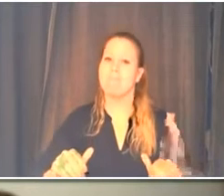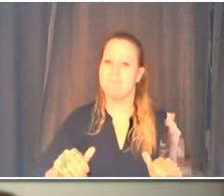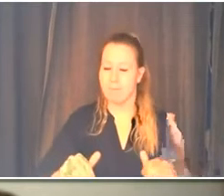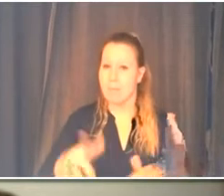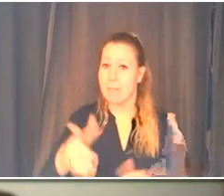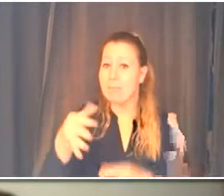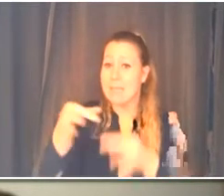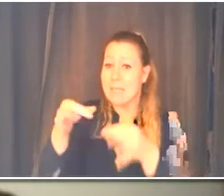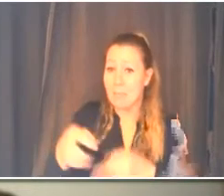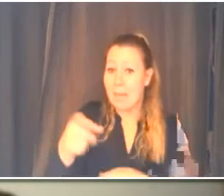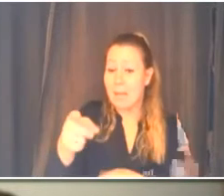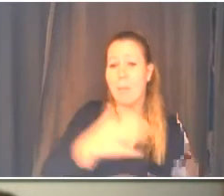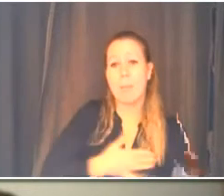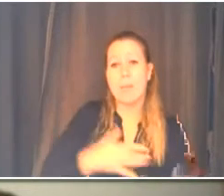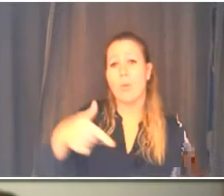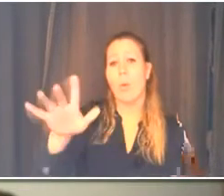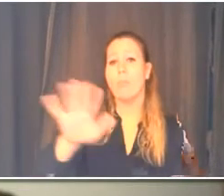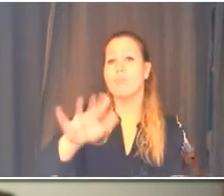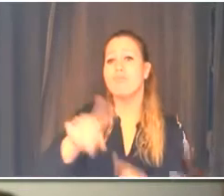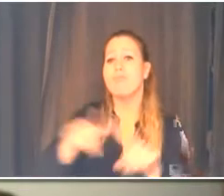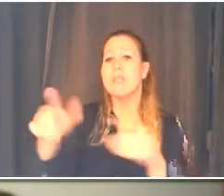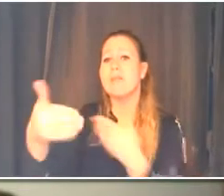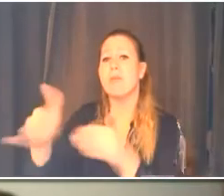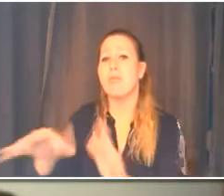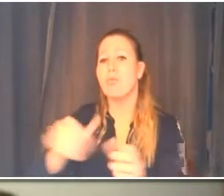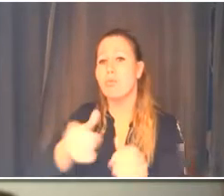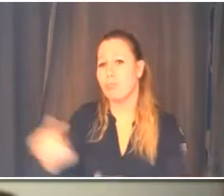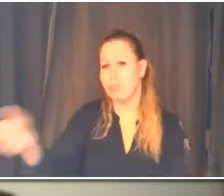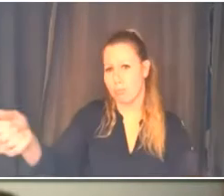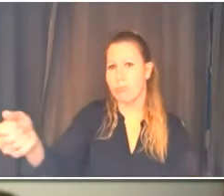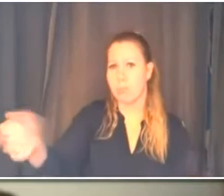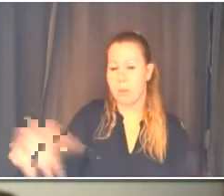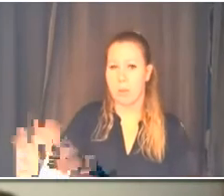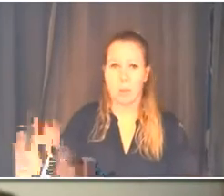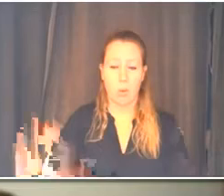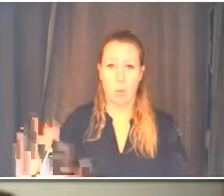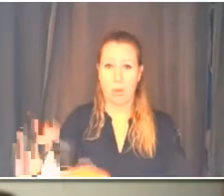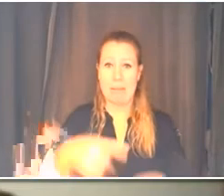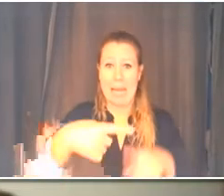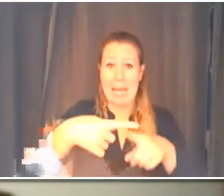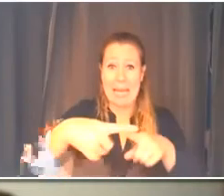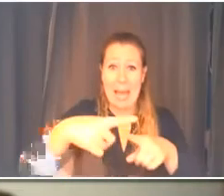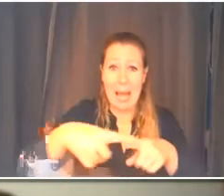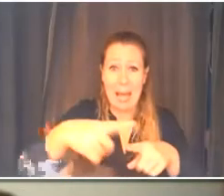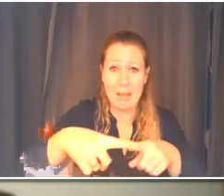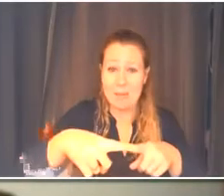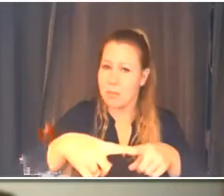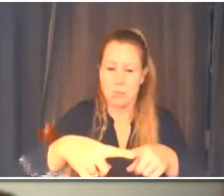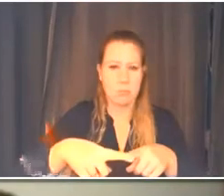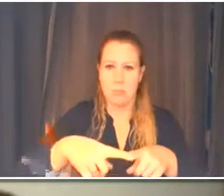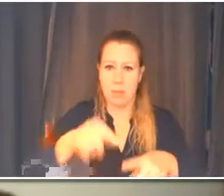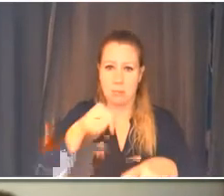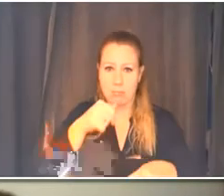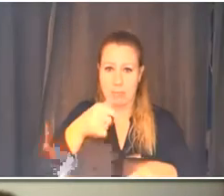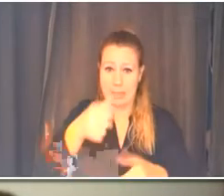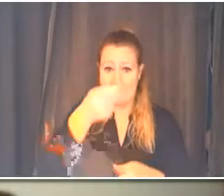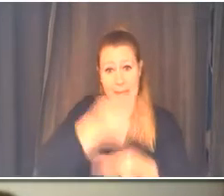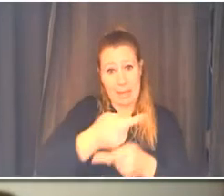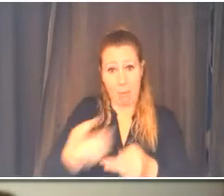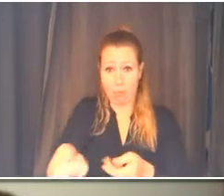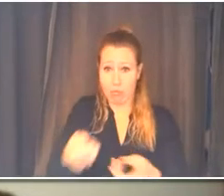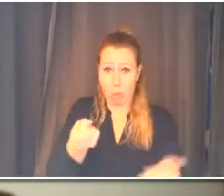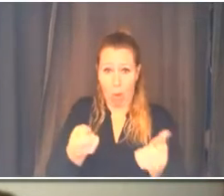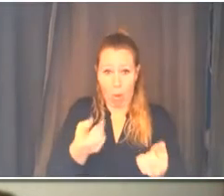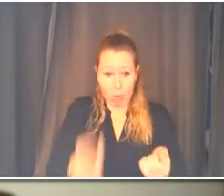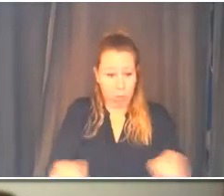house containing clothing money important documents and medication for you and your children domestic violence prevention officers typically